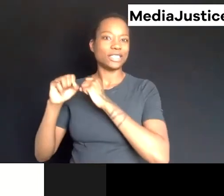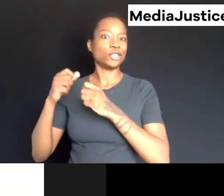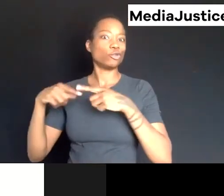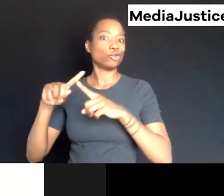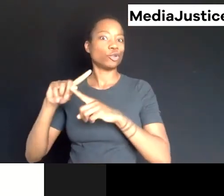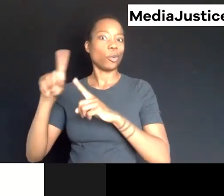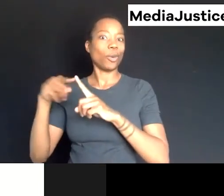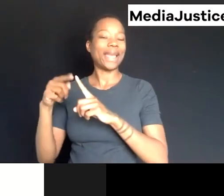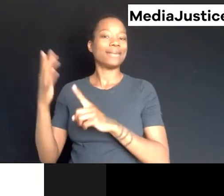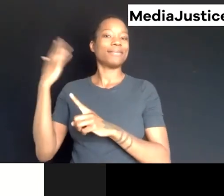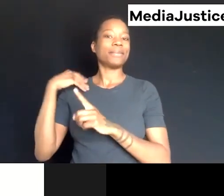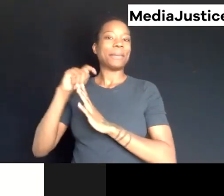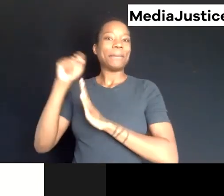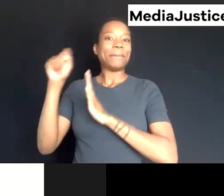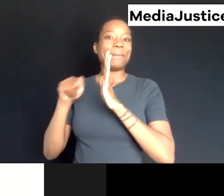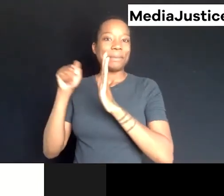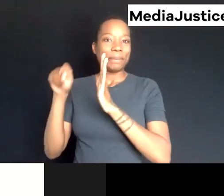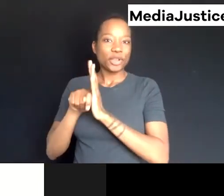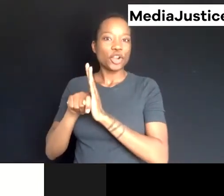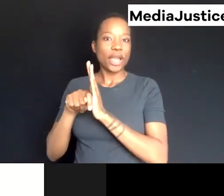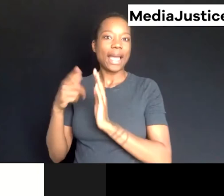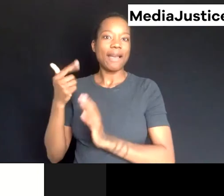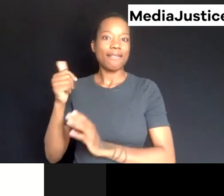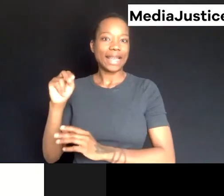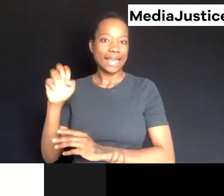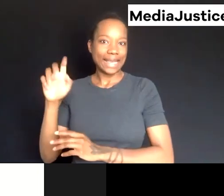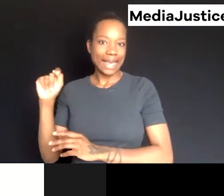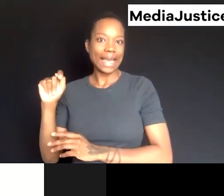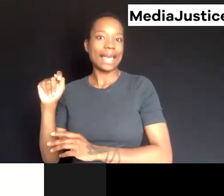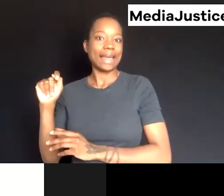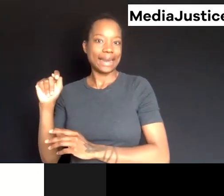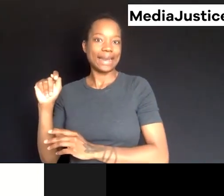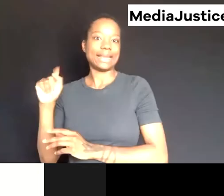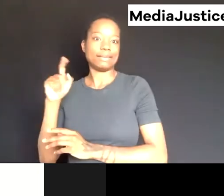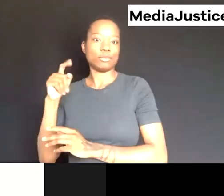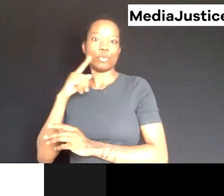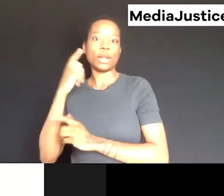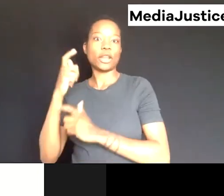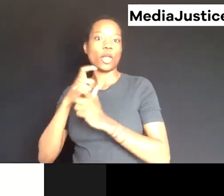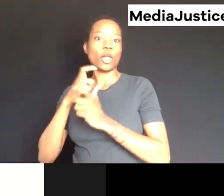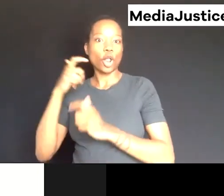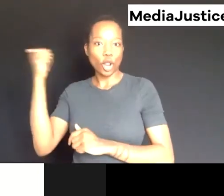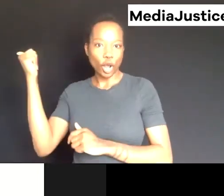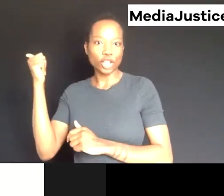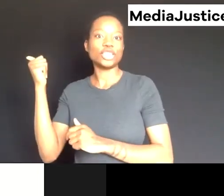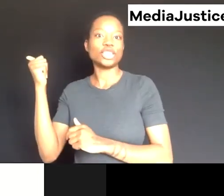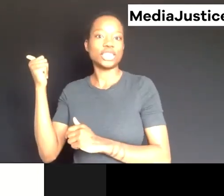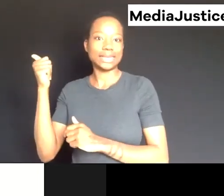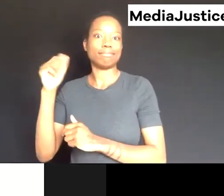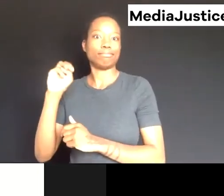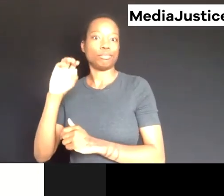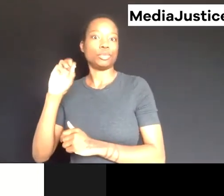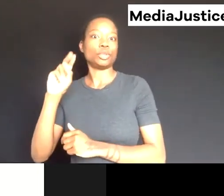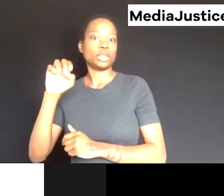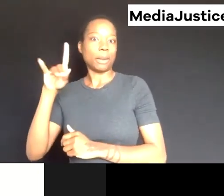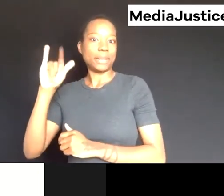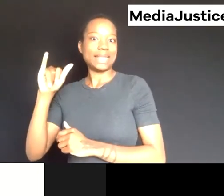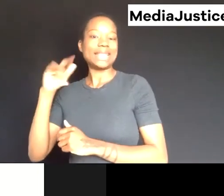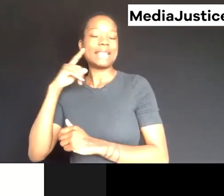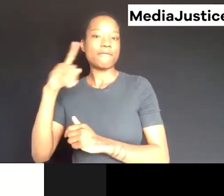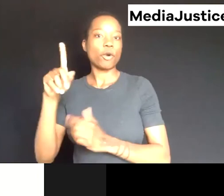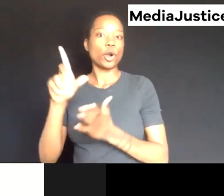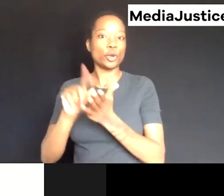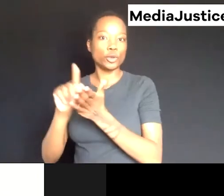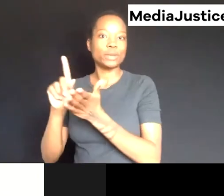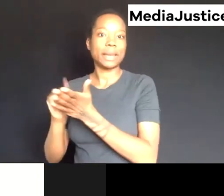back in the 1980s, they brought in annually about $200 million from billboard advertising